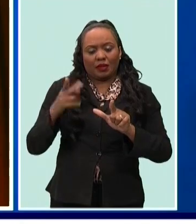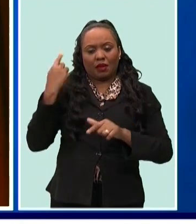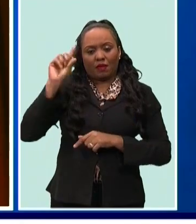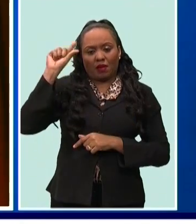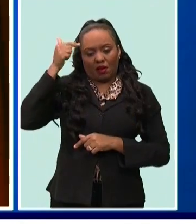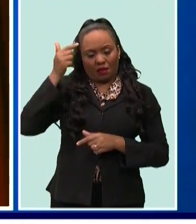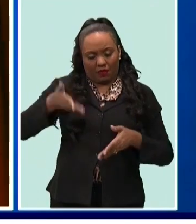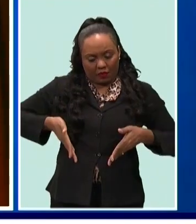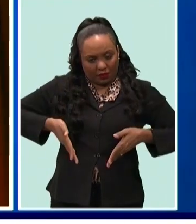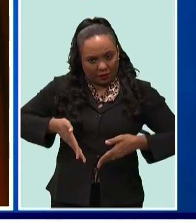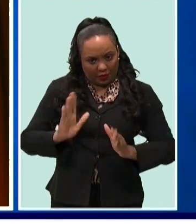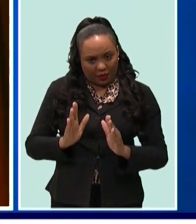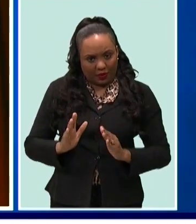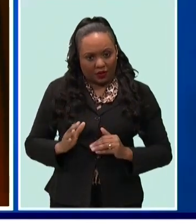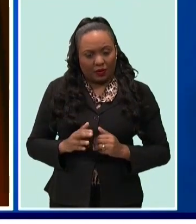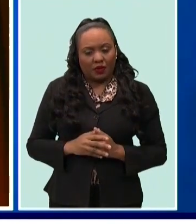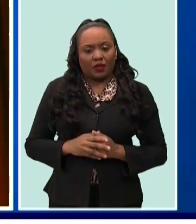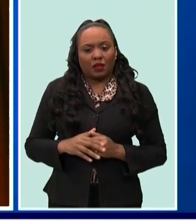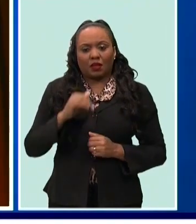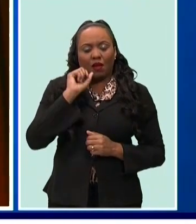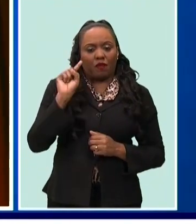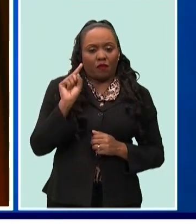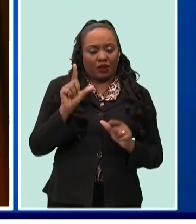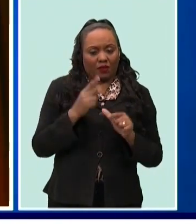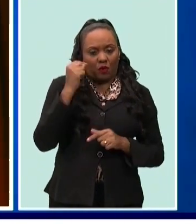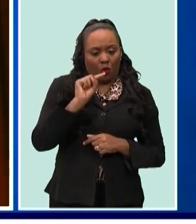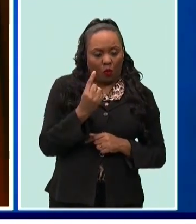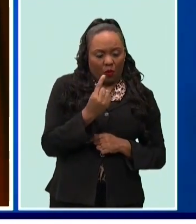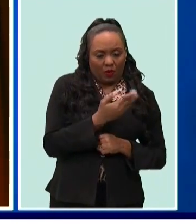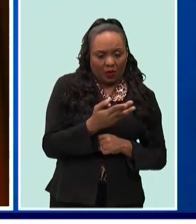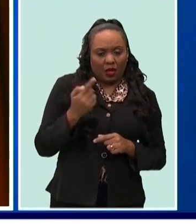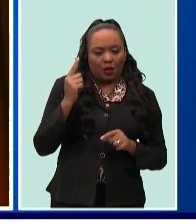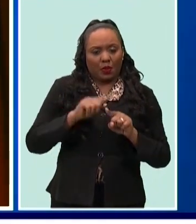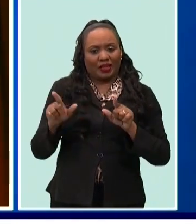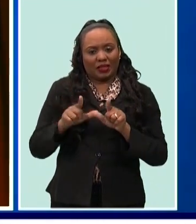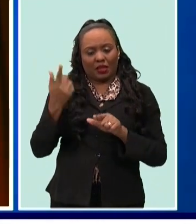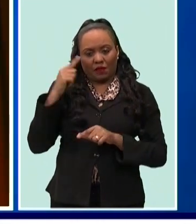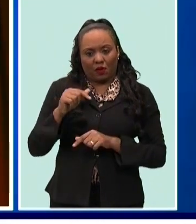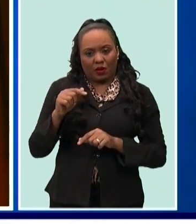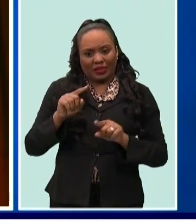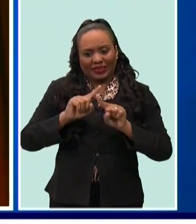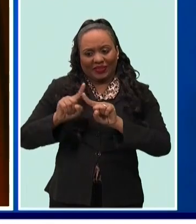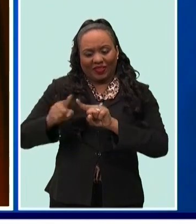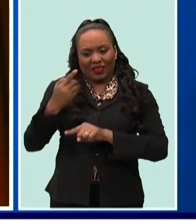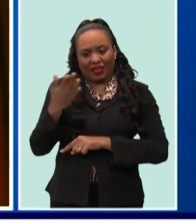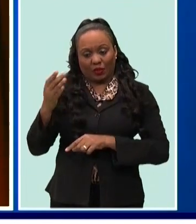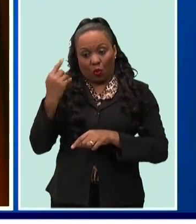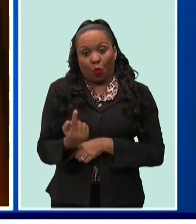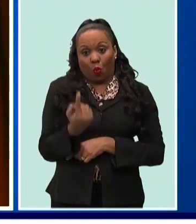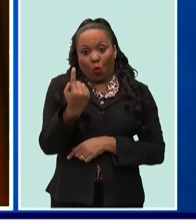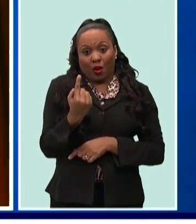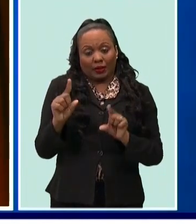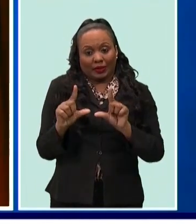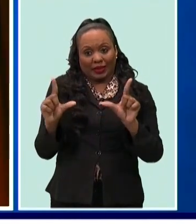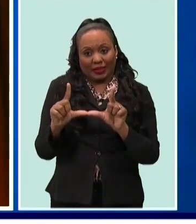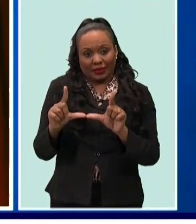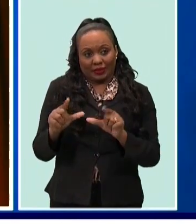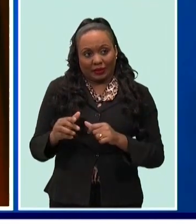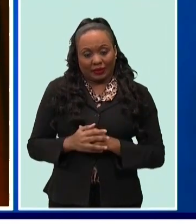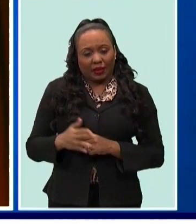government permissions to execute an event. This new regime, therefore, will seek to repeal and replace